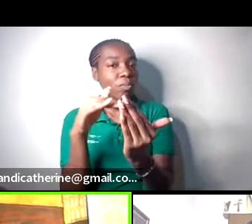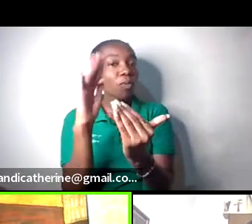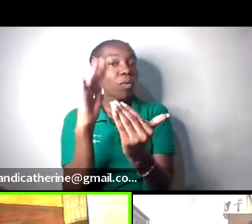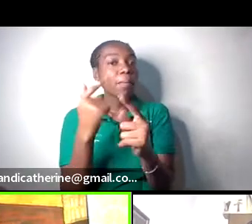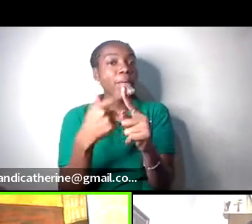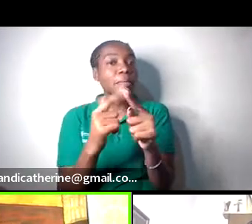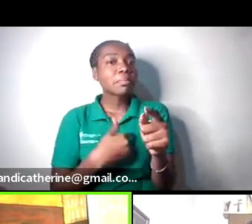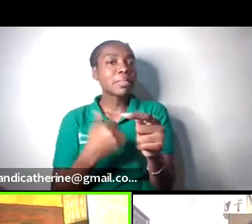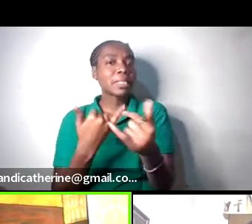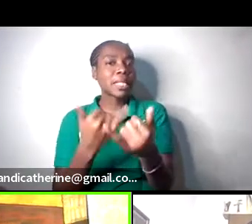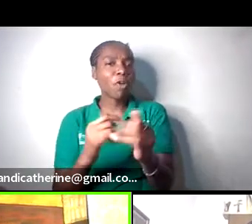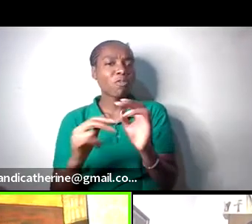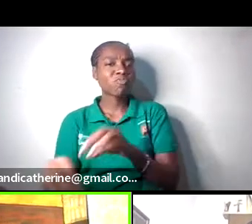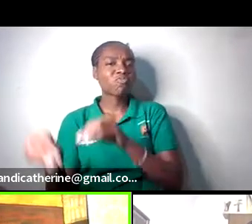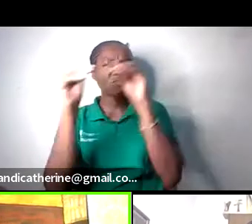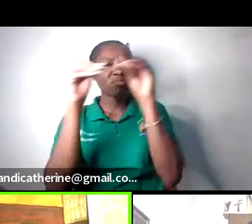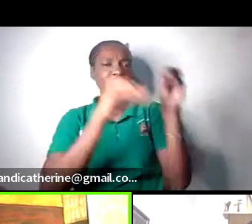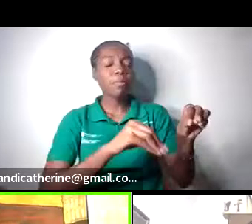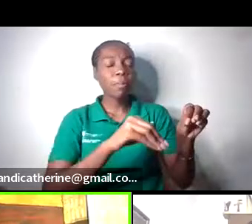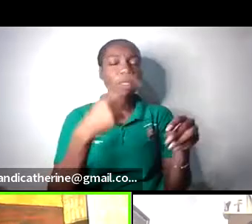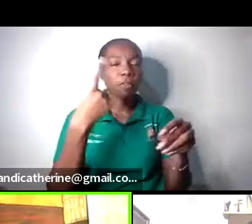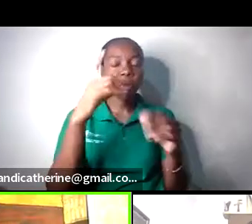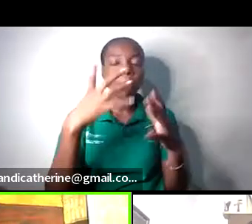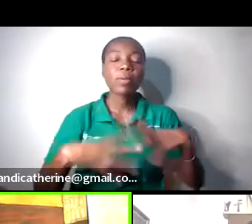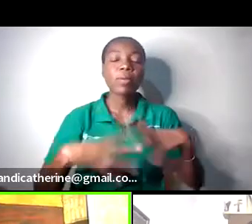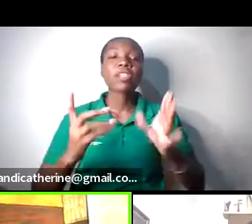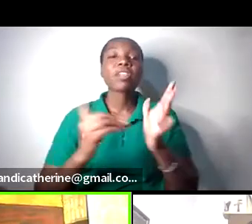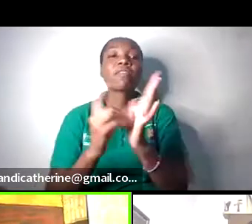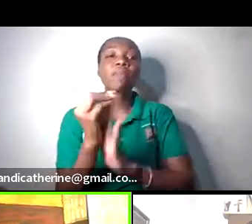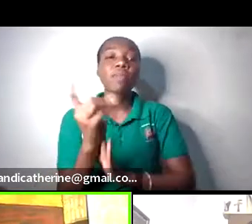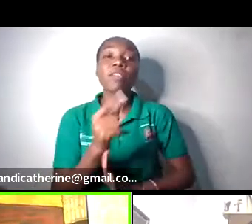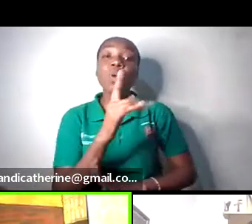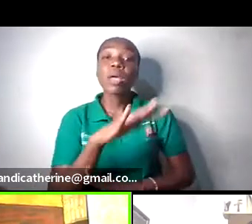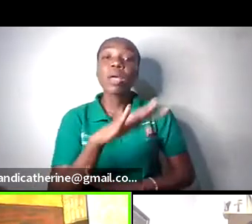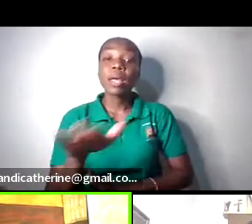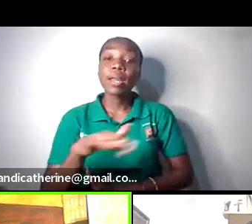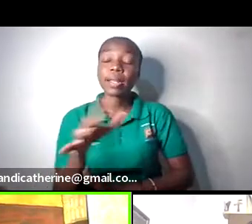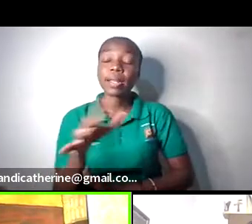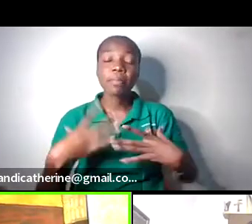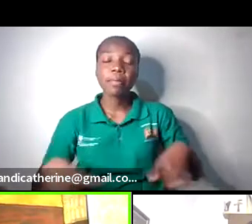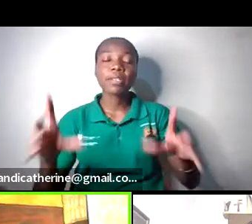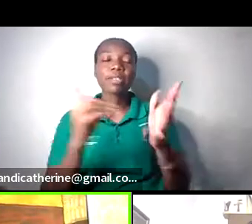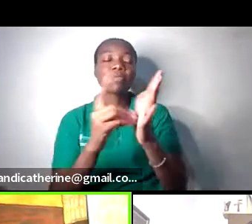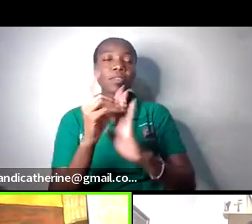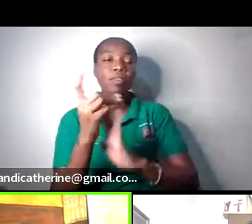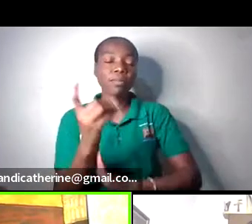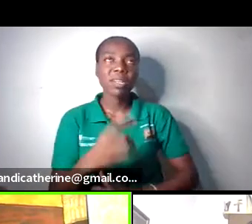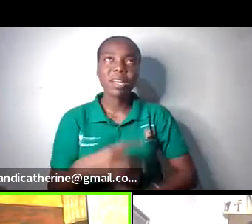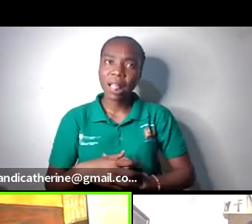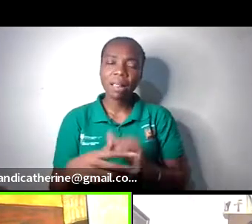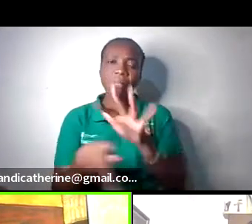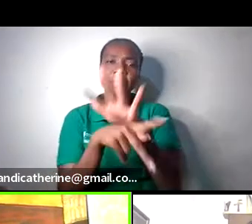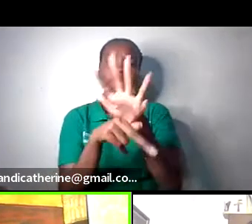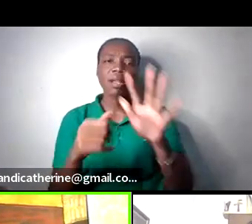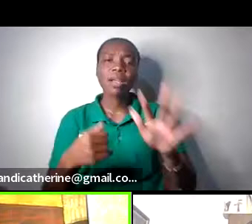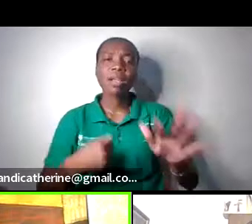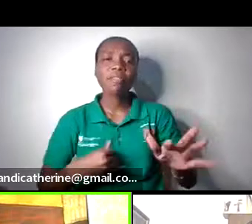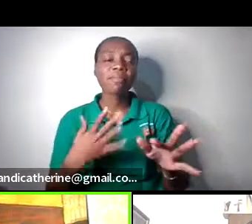and come to the area of people development. And the area of people development for me was primarily because I see this as